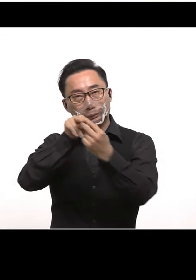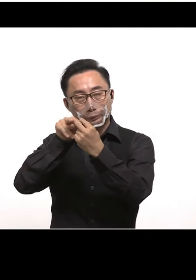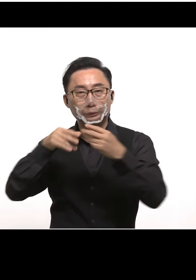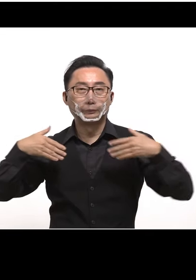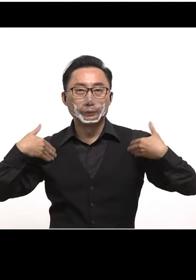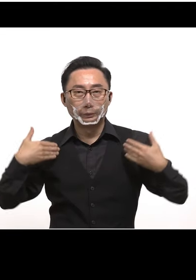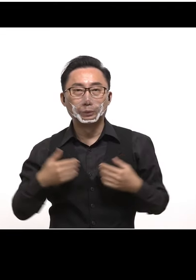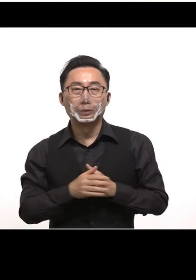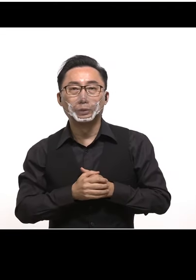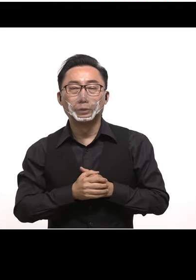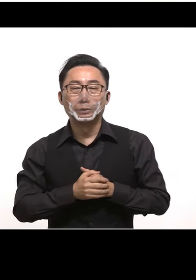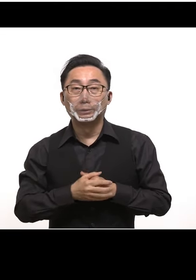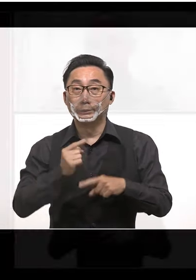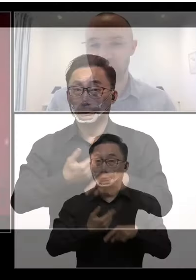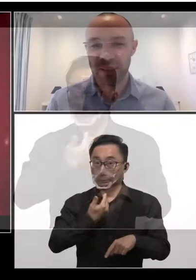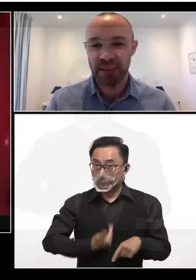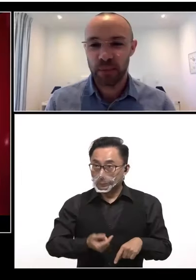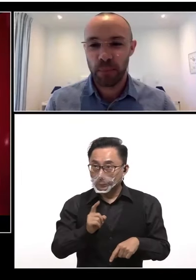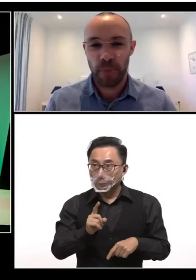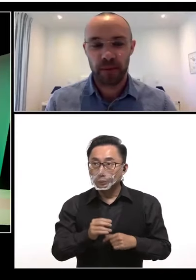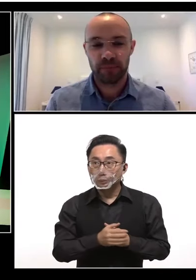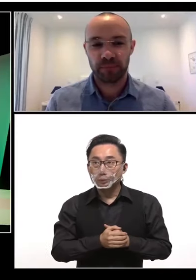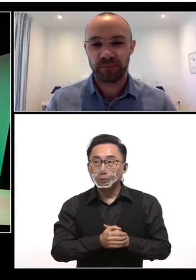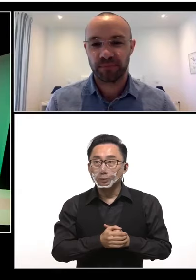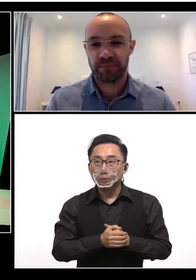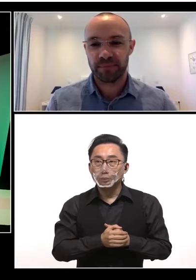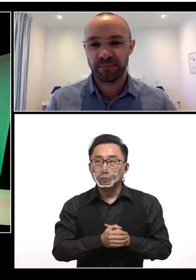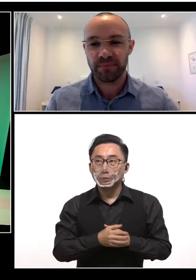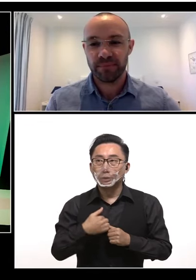be like this. Next slide, please.